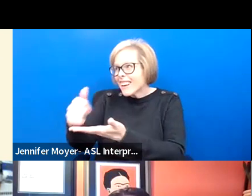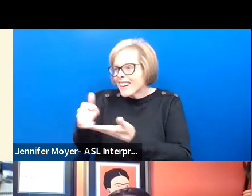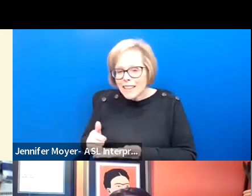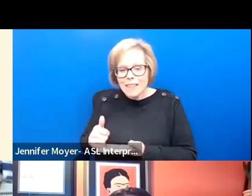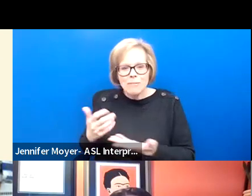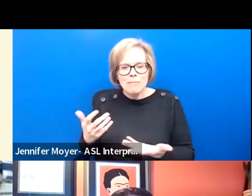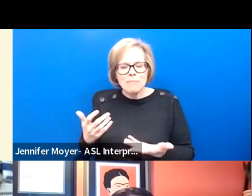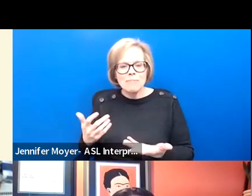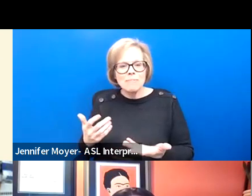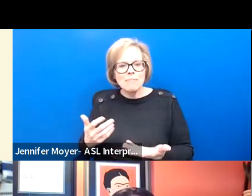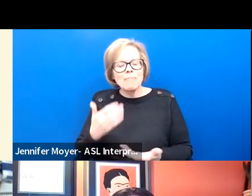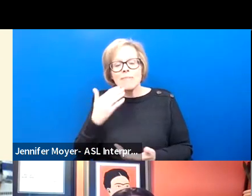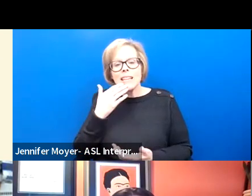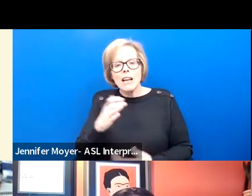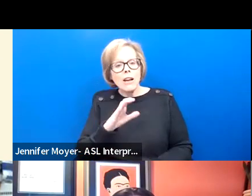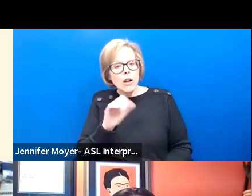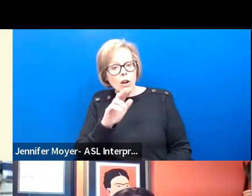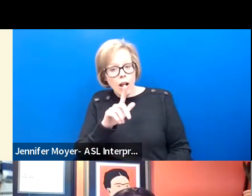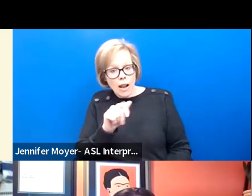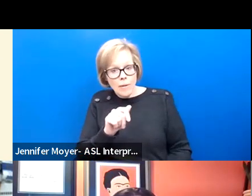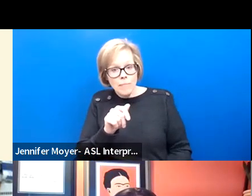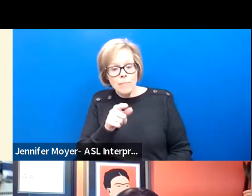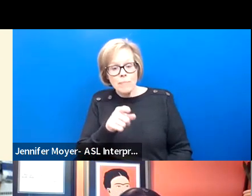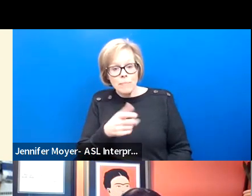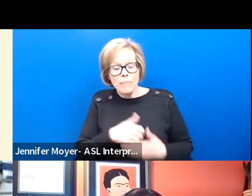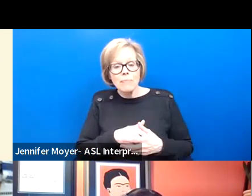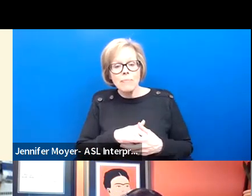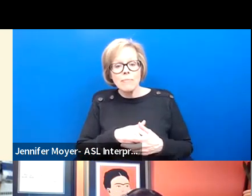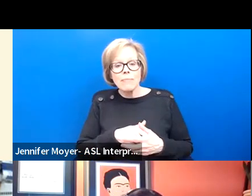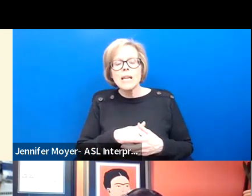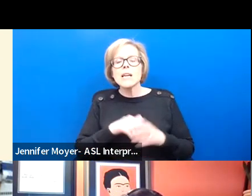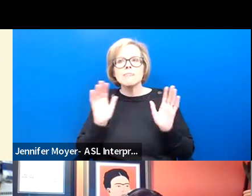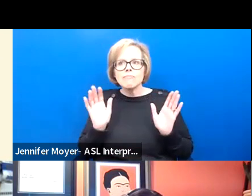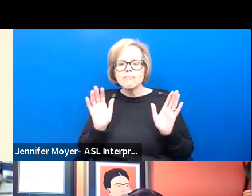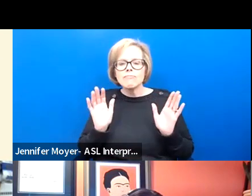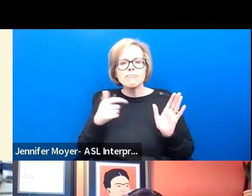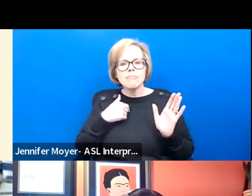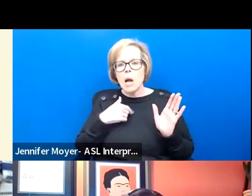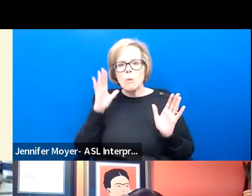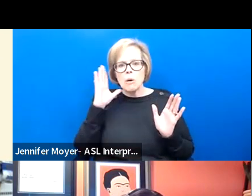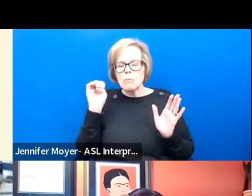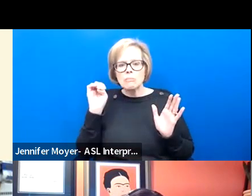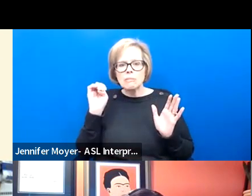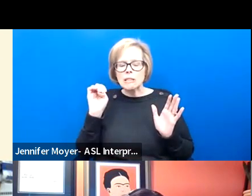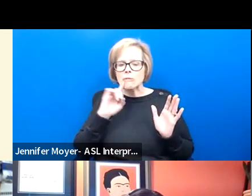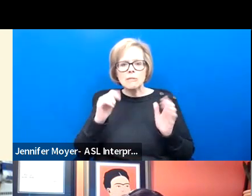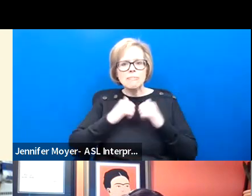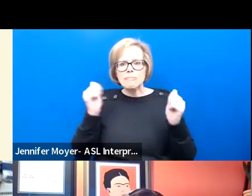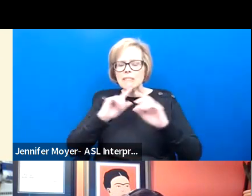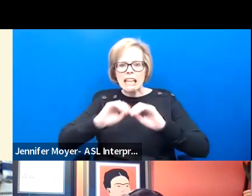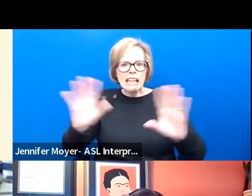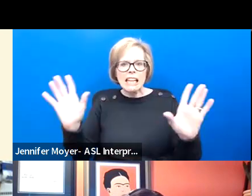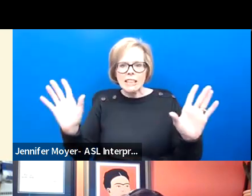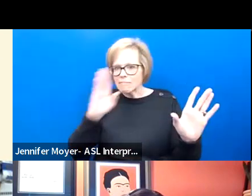Thanks. Carla? I'm going to be real transparent in this. The